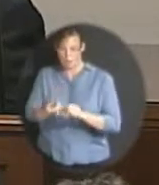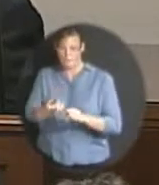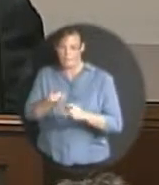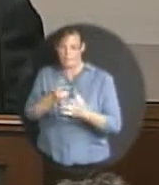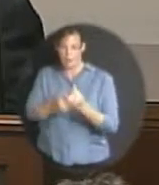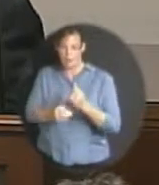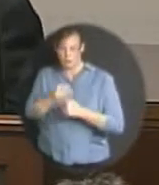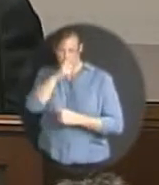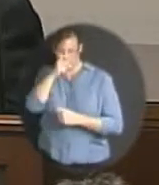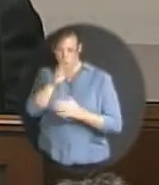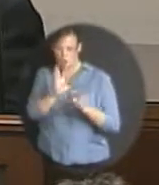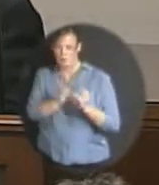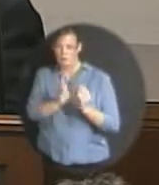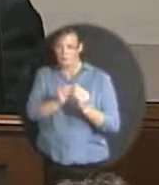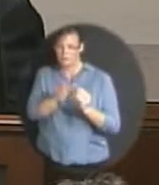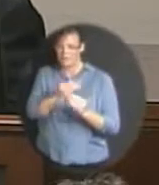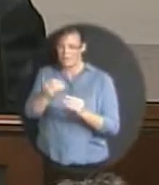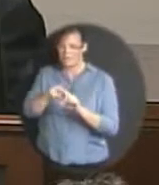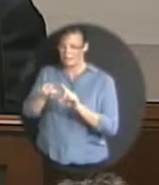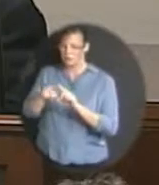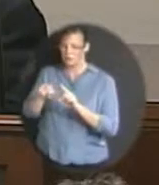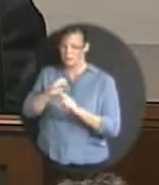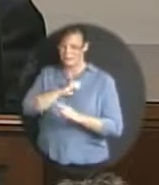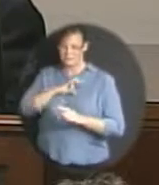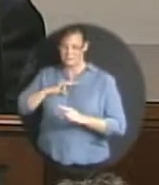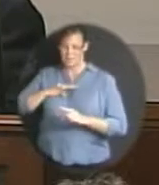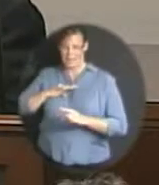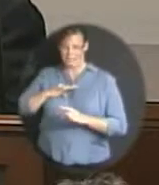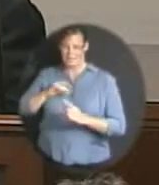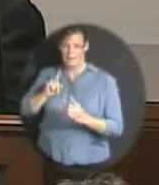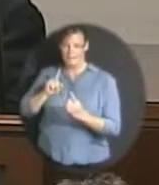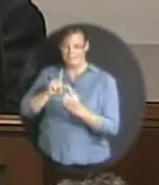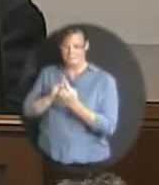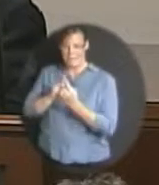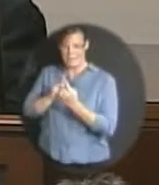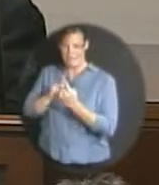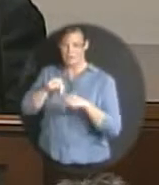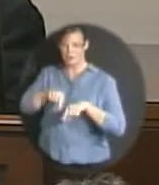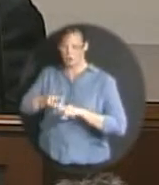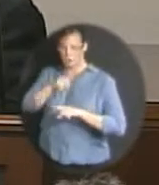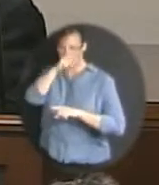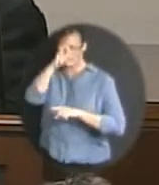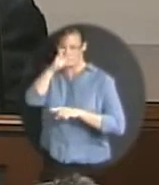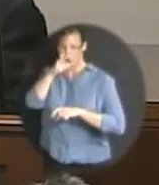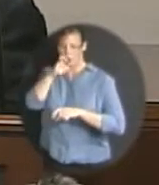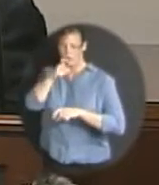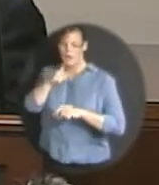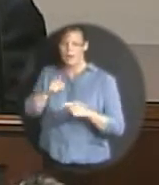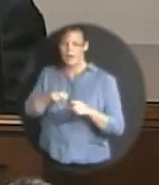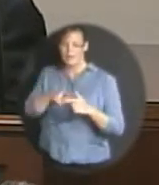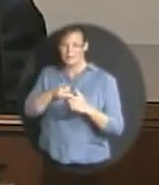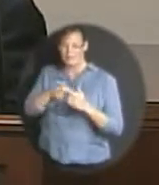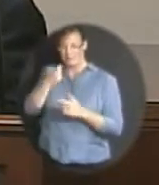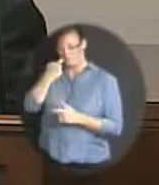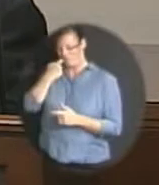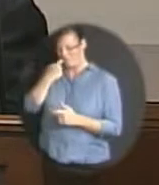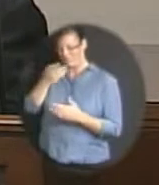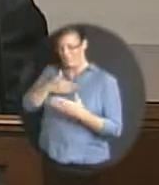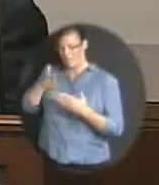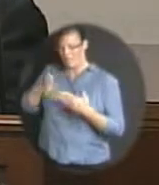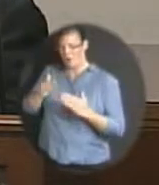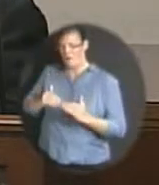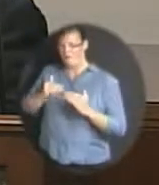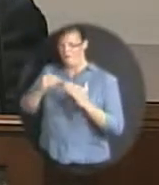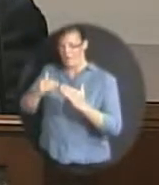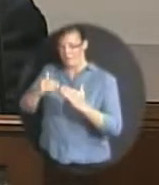summer conference and different staffs meet, of course, during the summer time. And then we just ended our Advanced